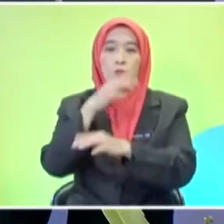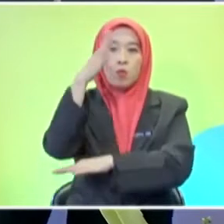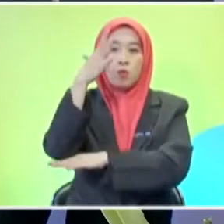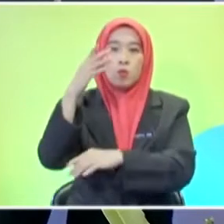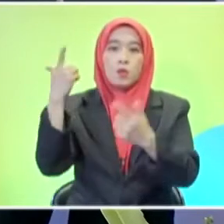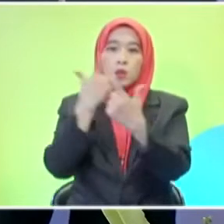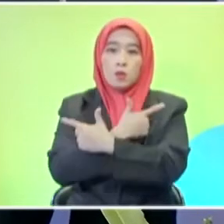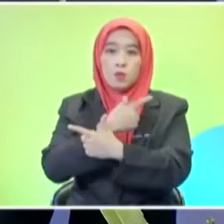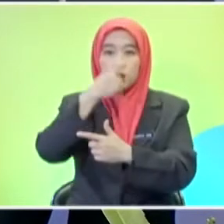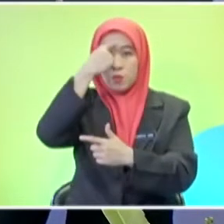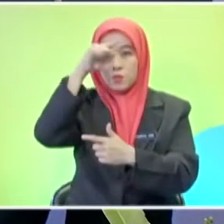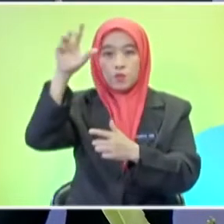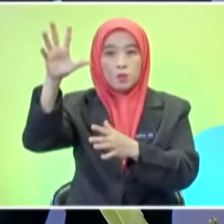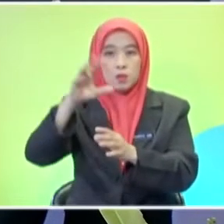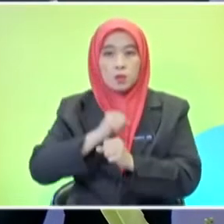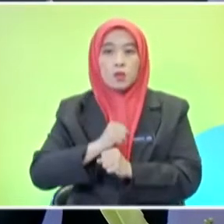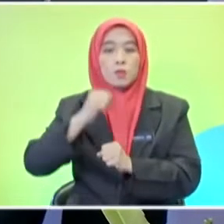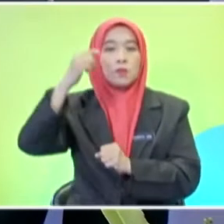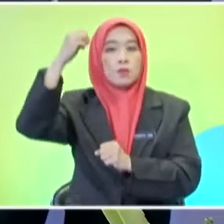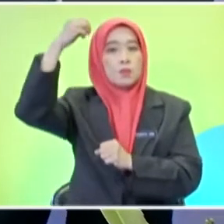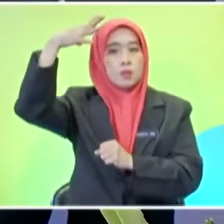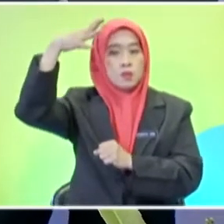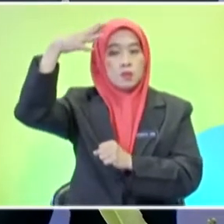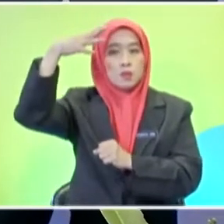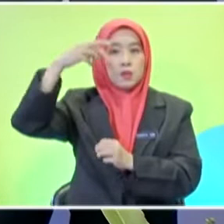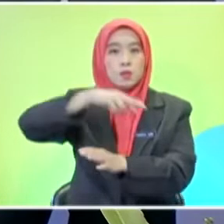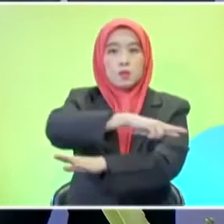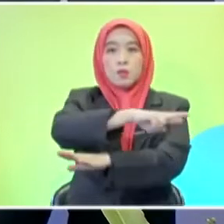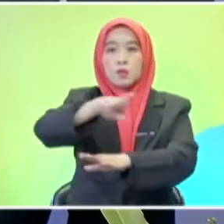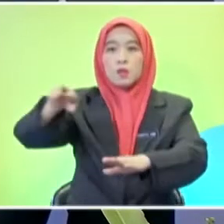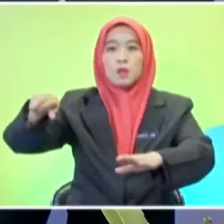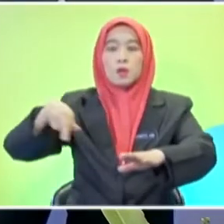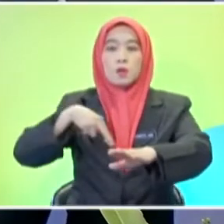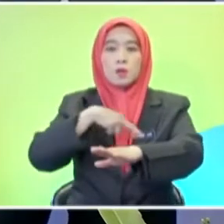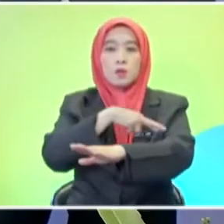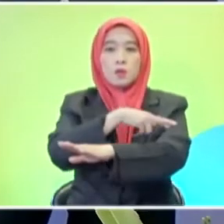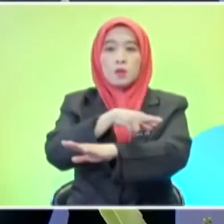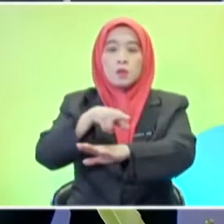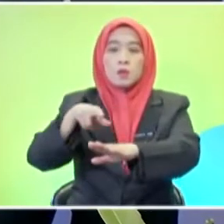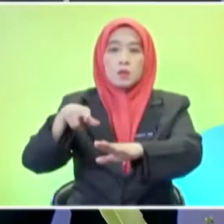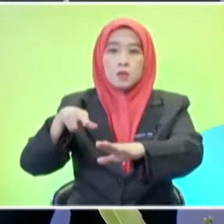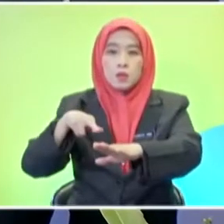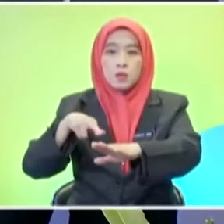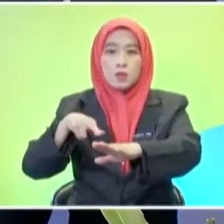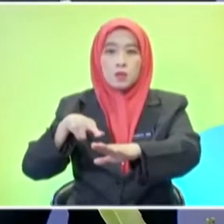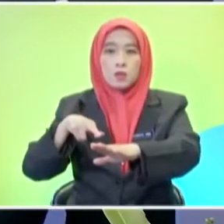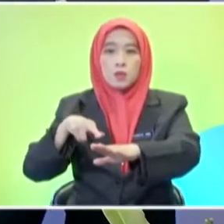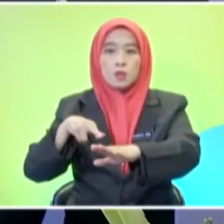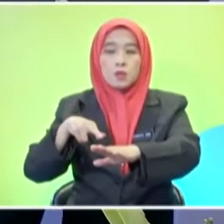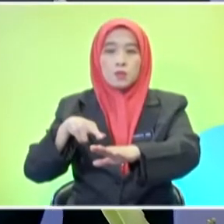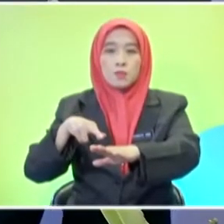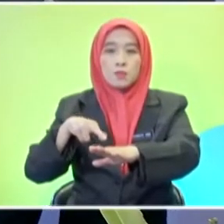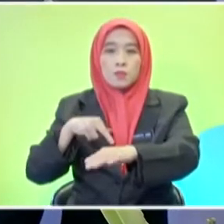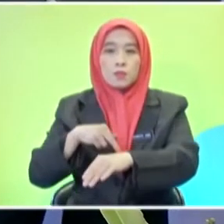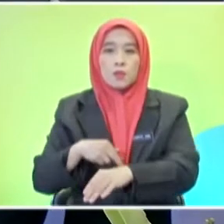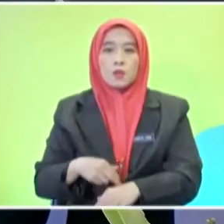are stunted, they gave up. They adapt to the surrounding and decided to, not worth my time. So